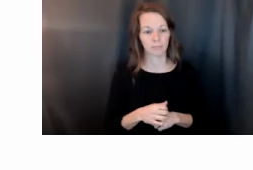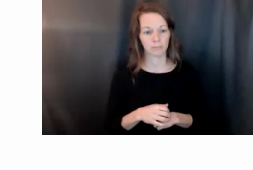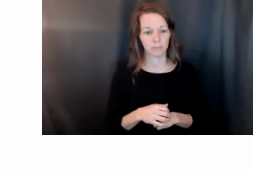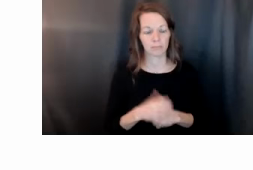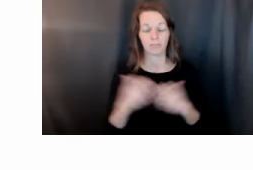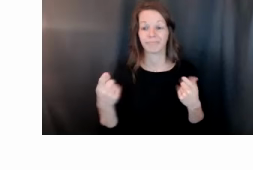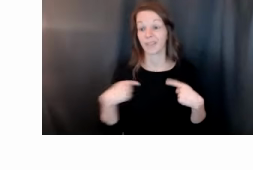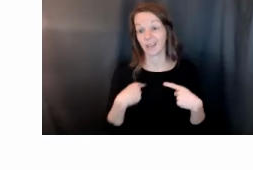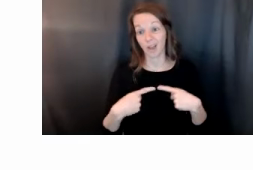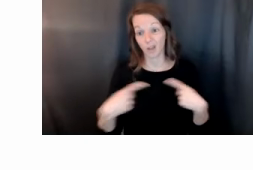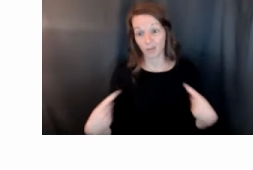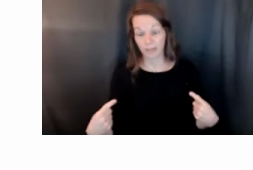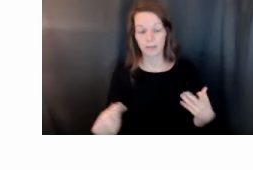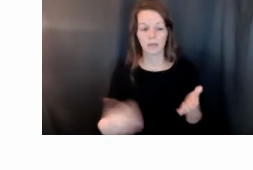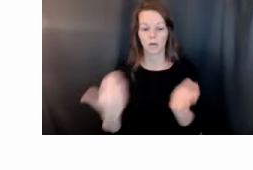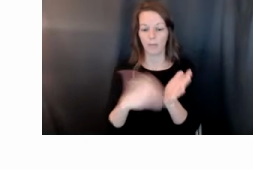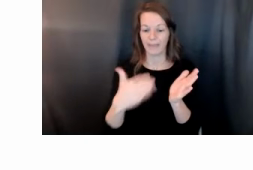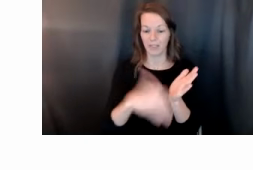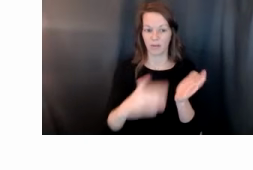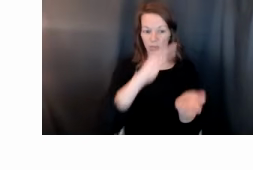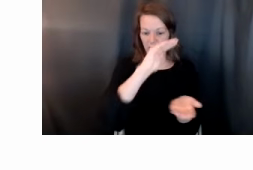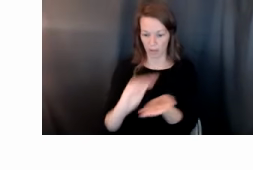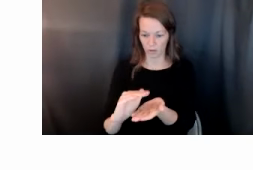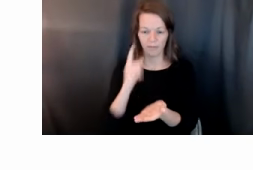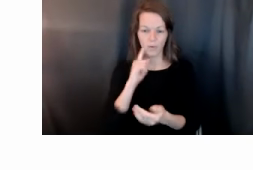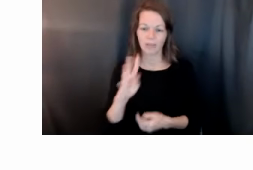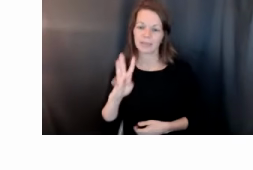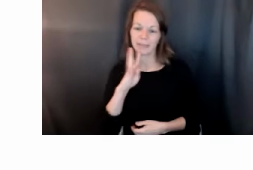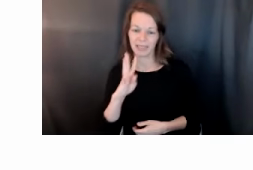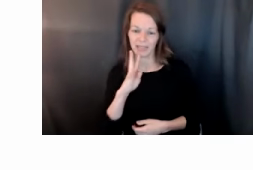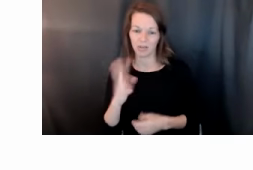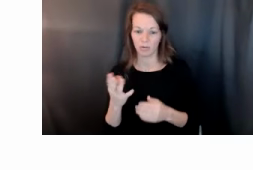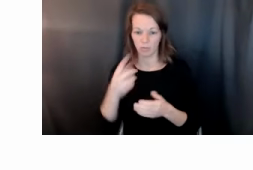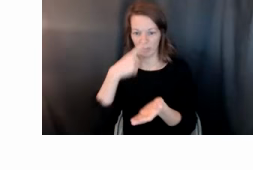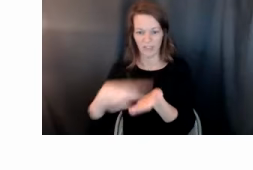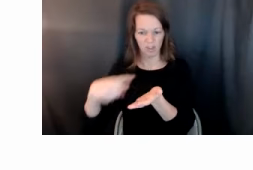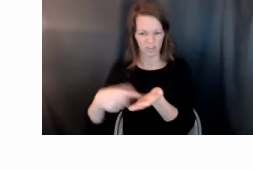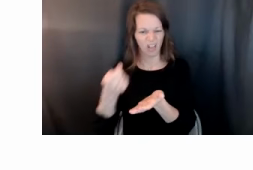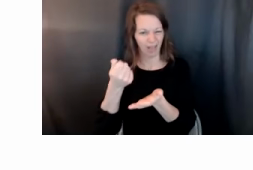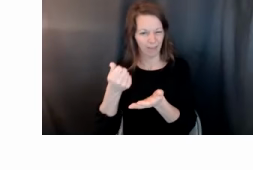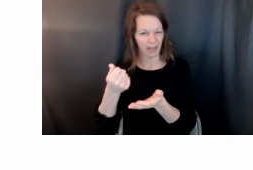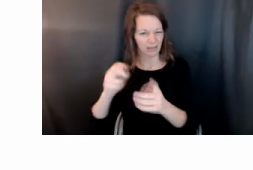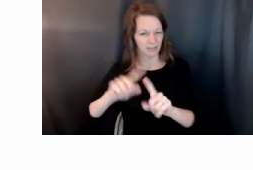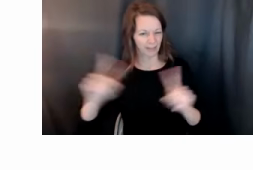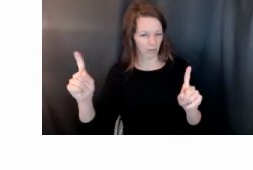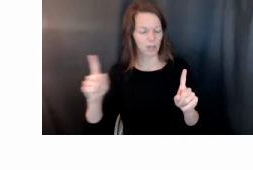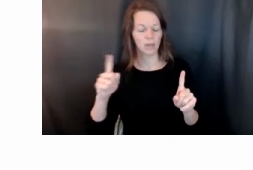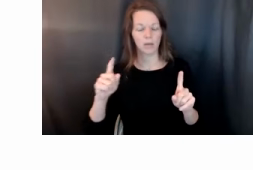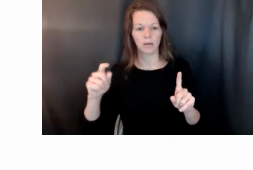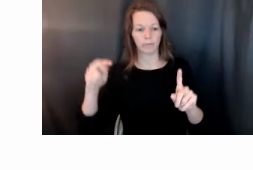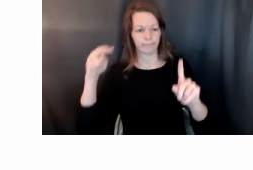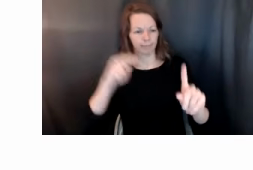In contrast, repetition reduction in the speech research has been framed a little bit differently. It's been framed in terms